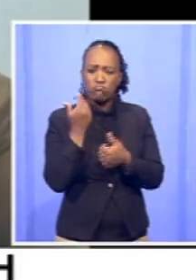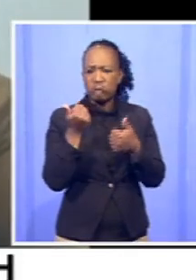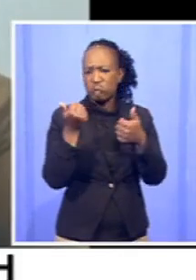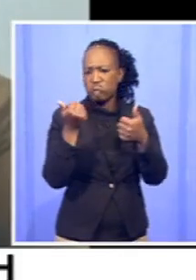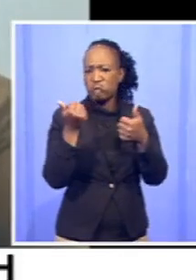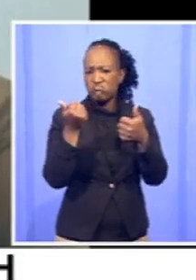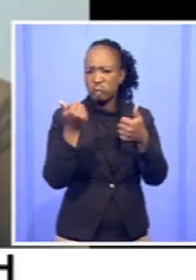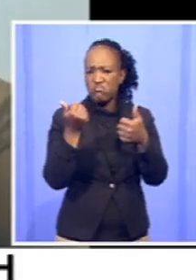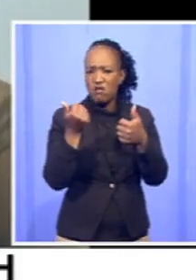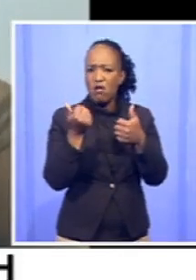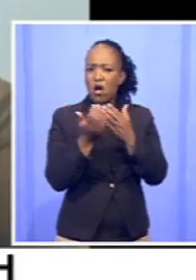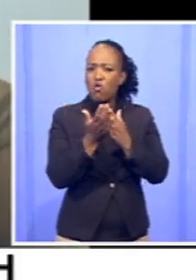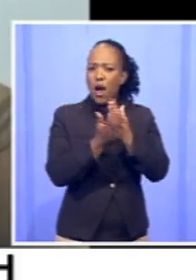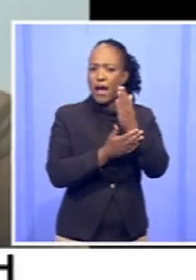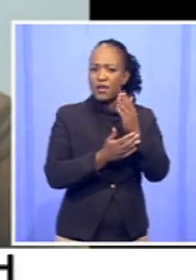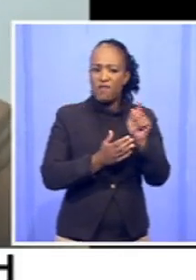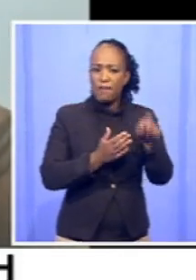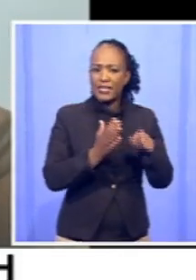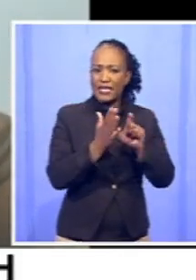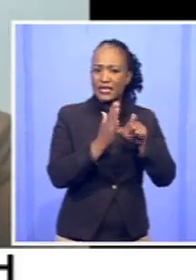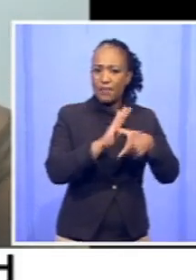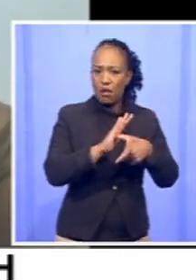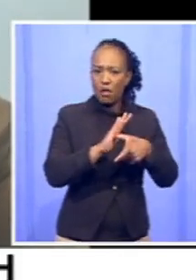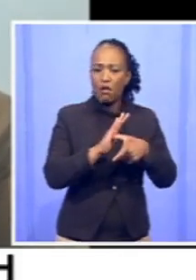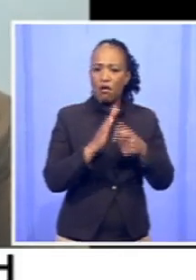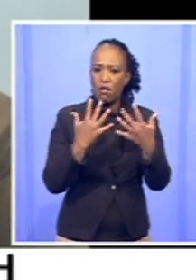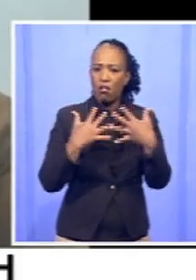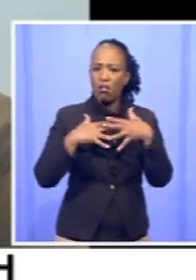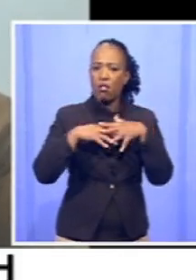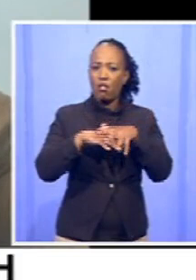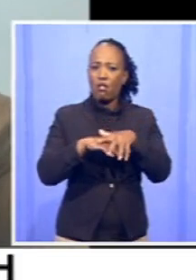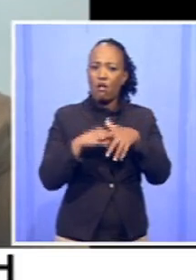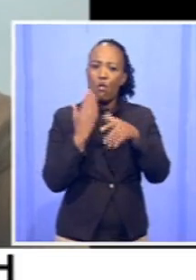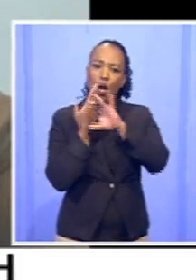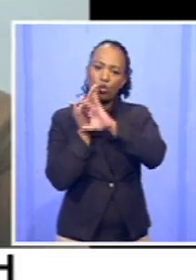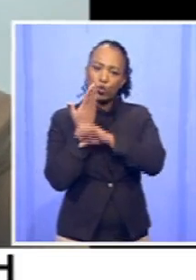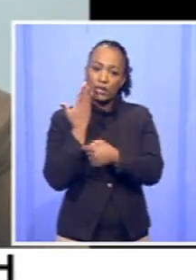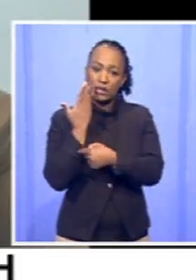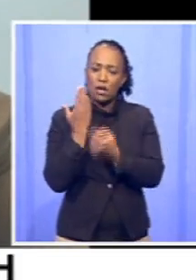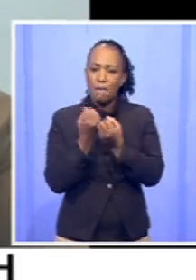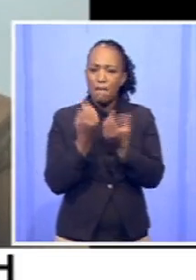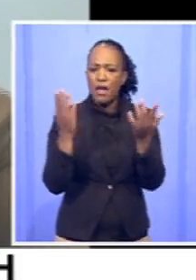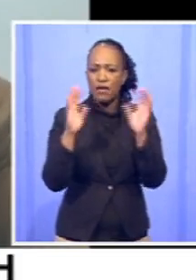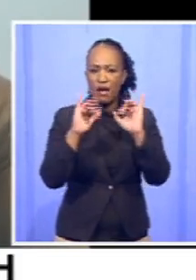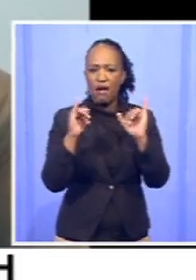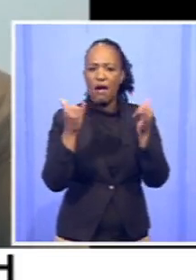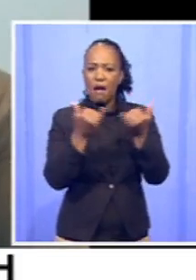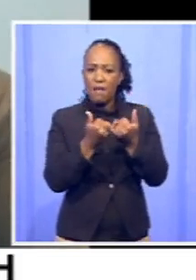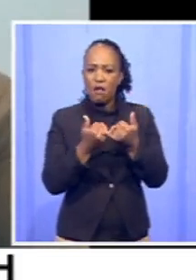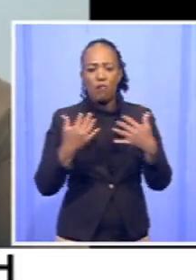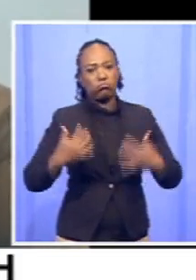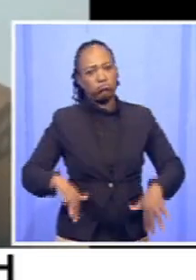rights of disability or disabled rights is enshrined within our constitution. I know that a lot of companies are making a lot of